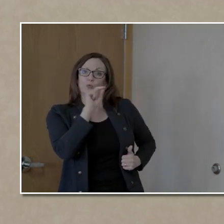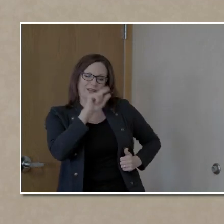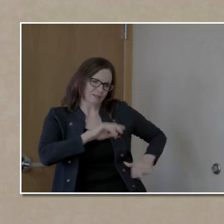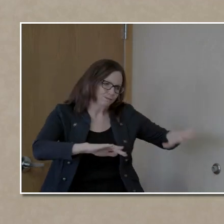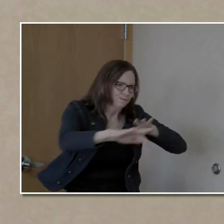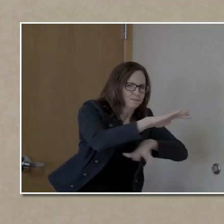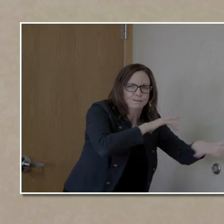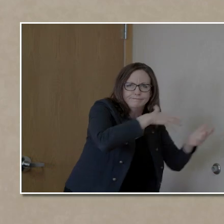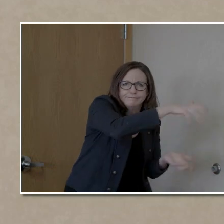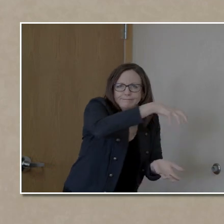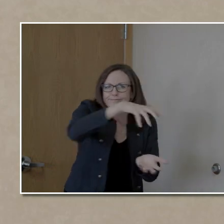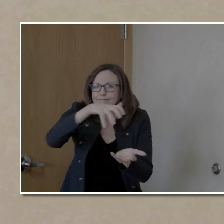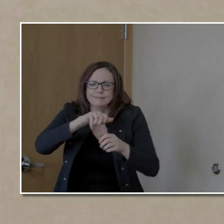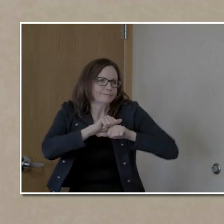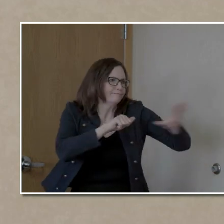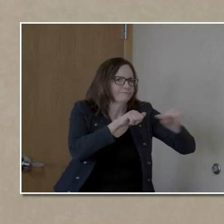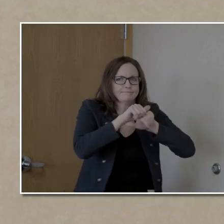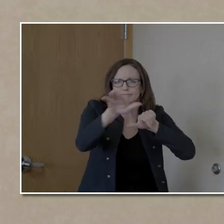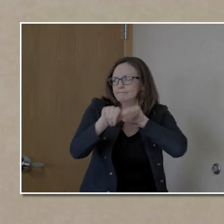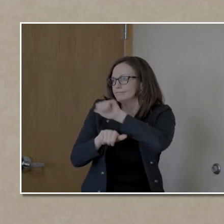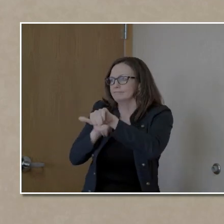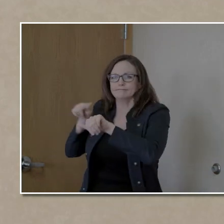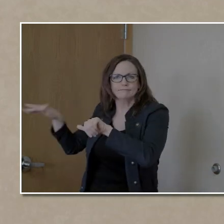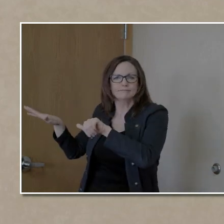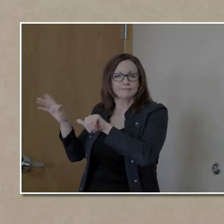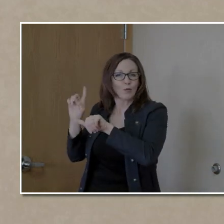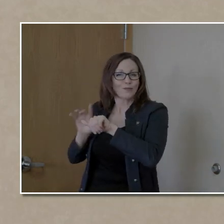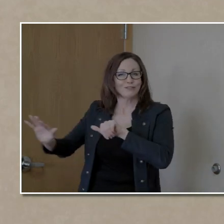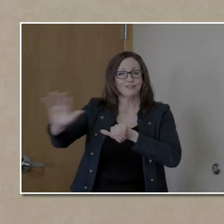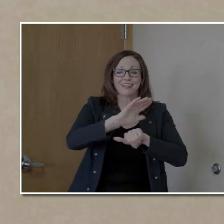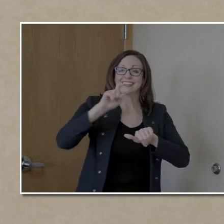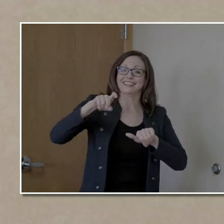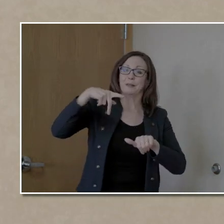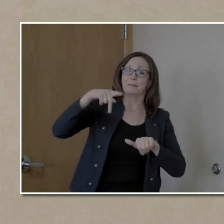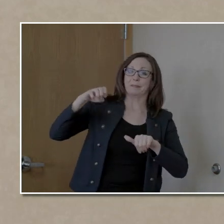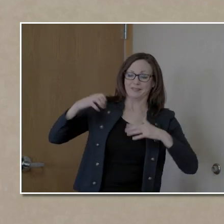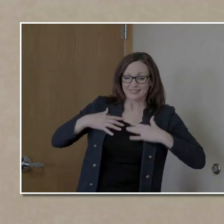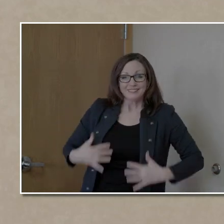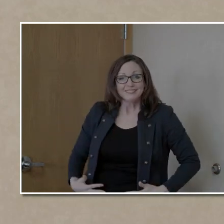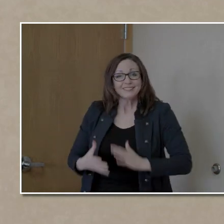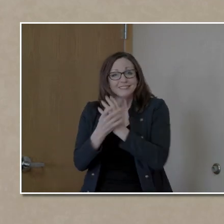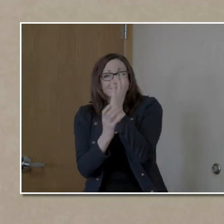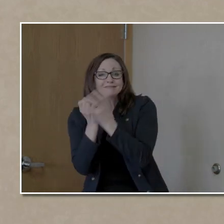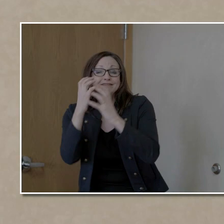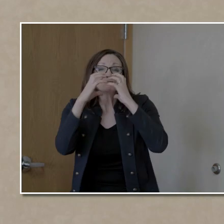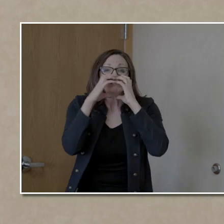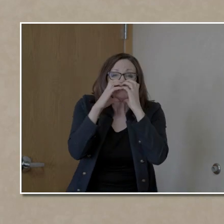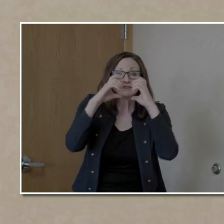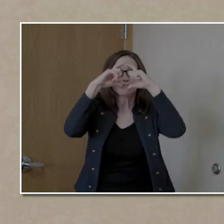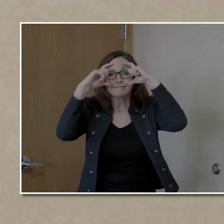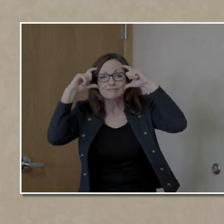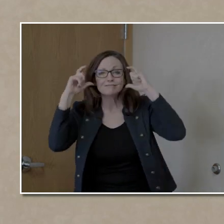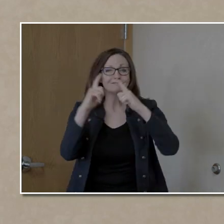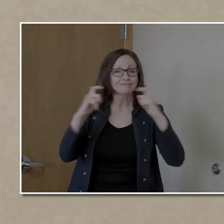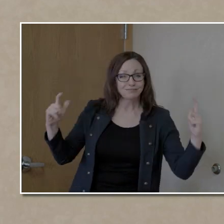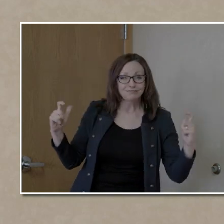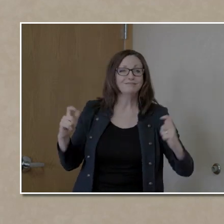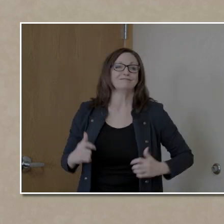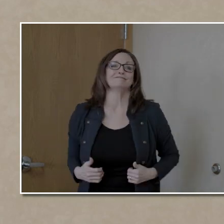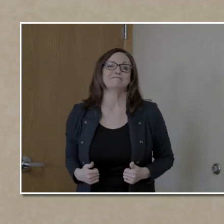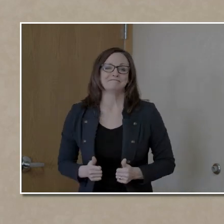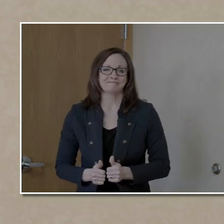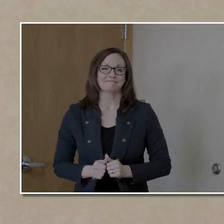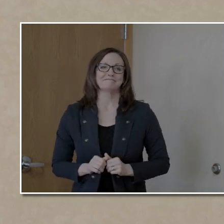soldiers are on site at the alternate care facility to serve as temporary nursing assistants. Another 50 are standing by